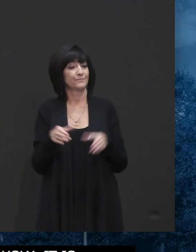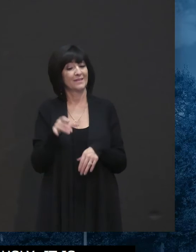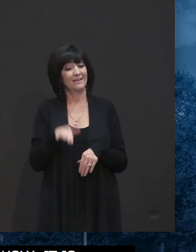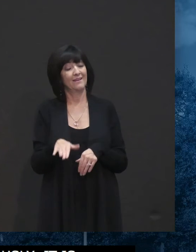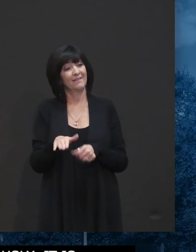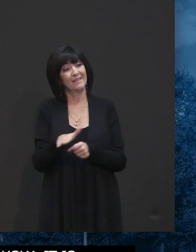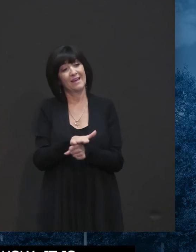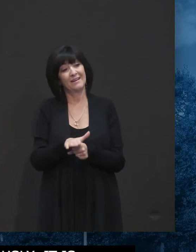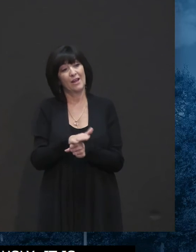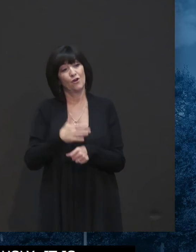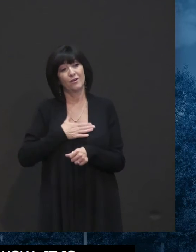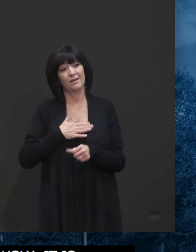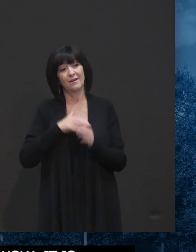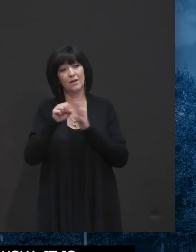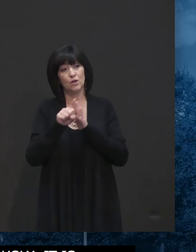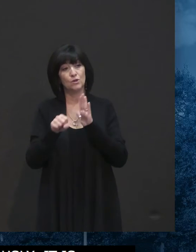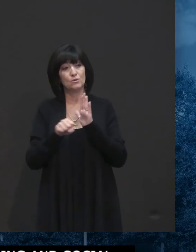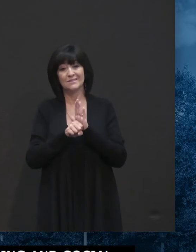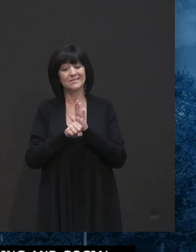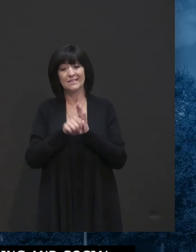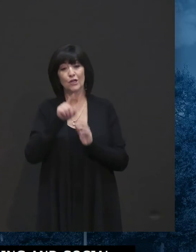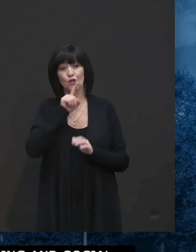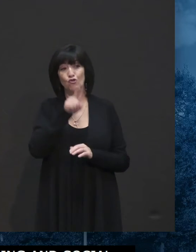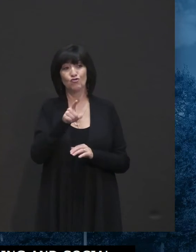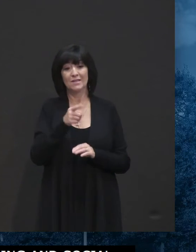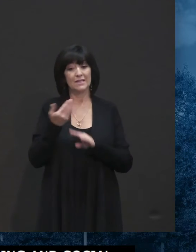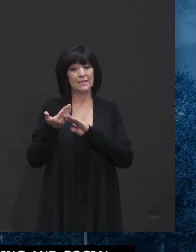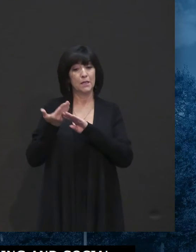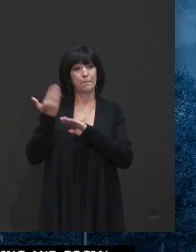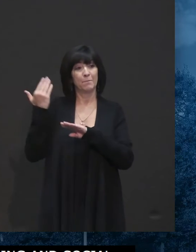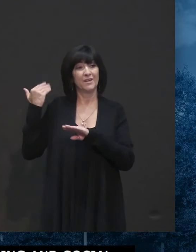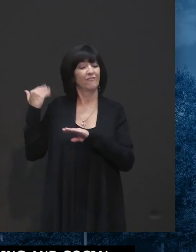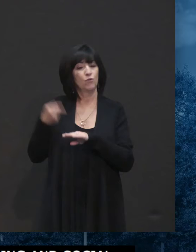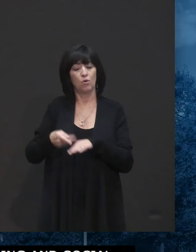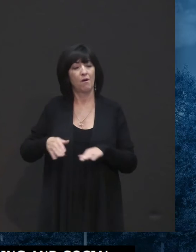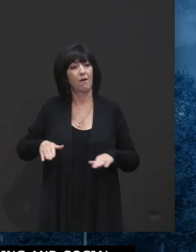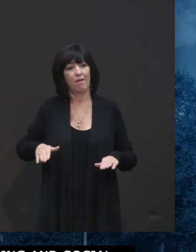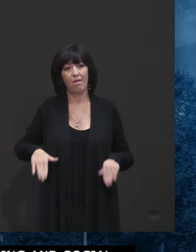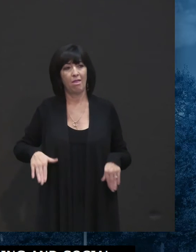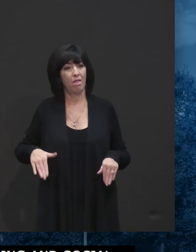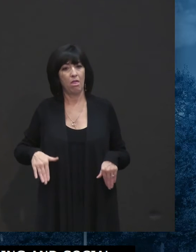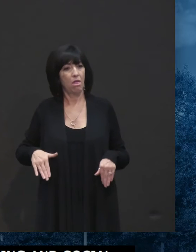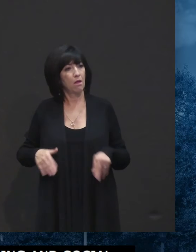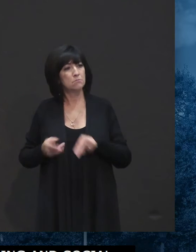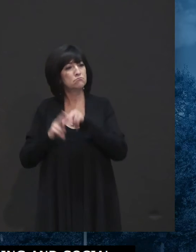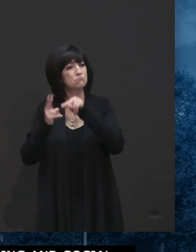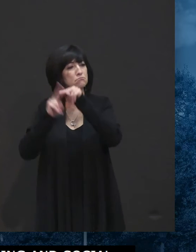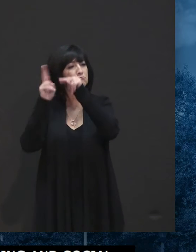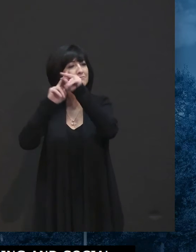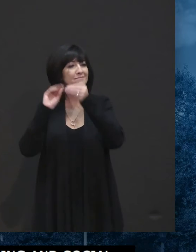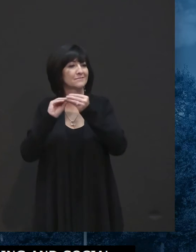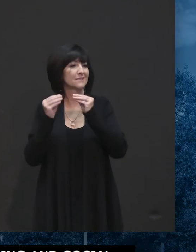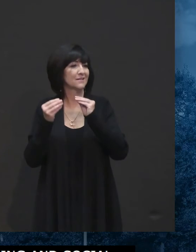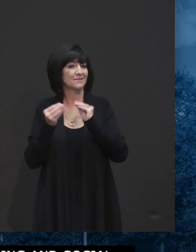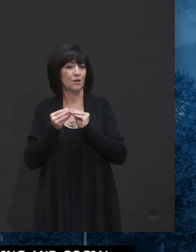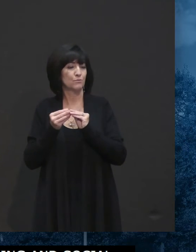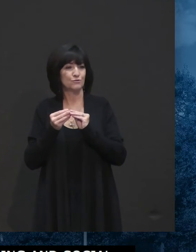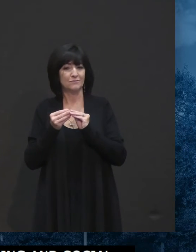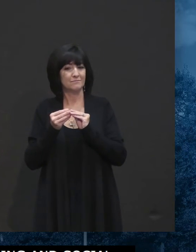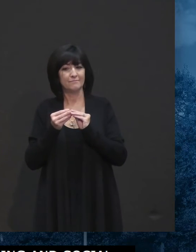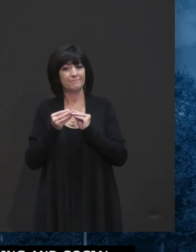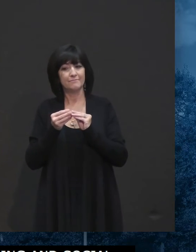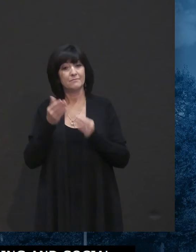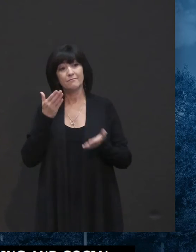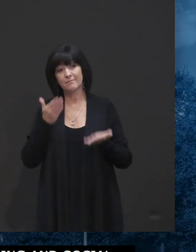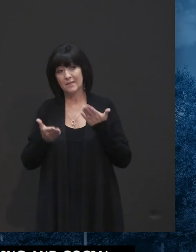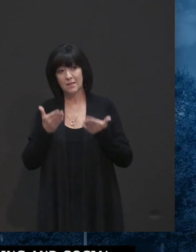hadn't really had an uptick like this before now. So that may be part of what's going on as well. They may